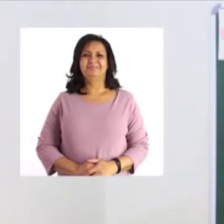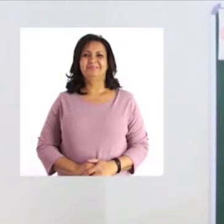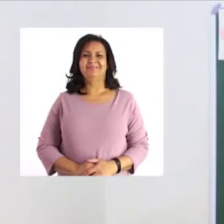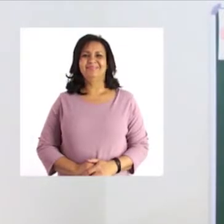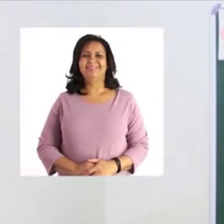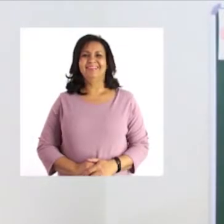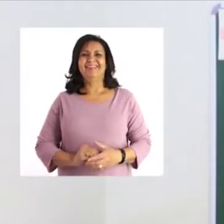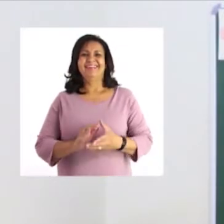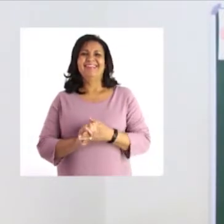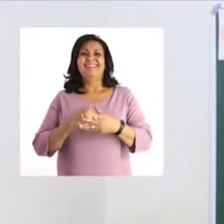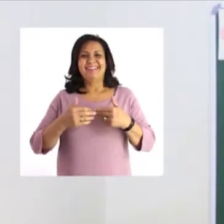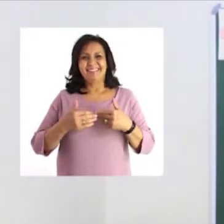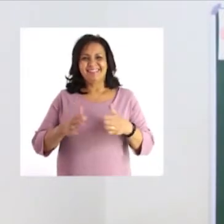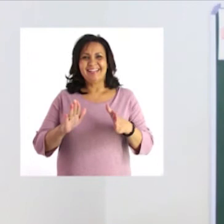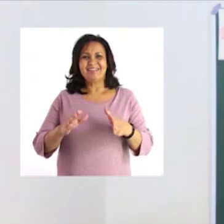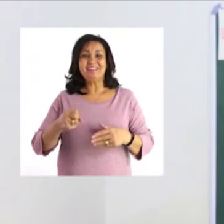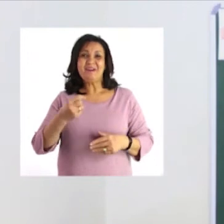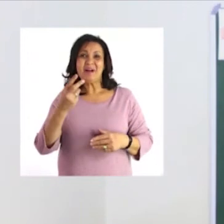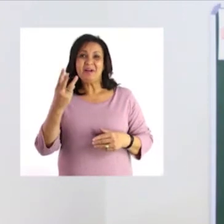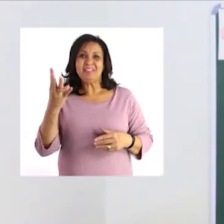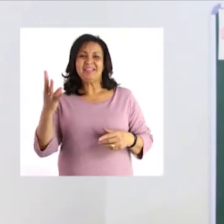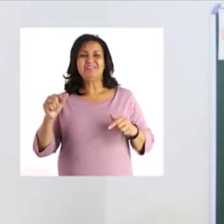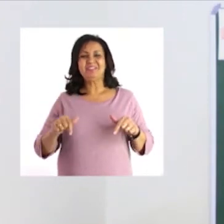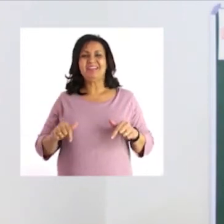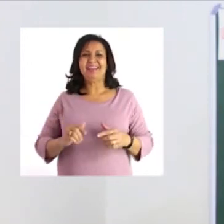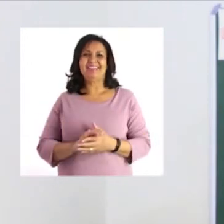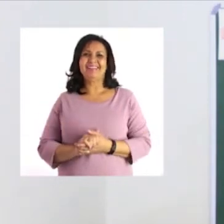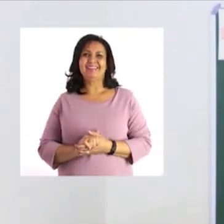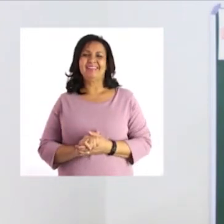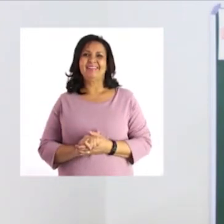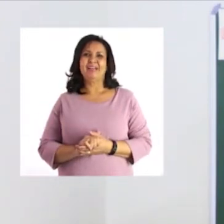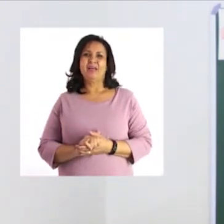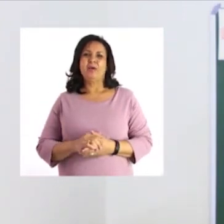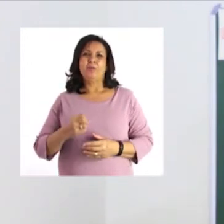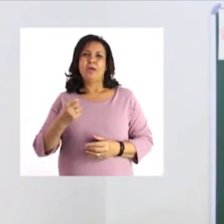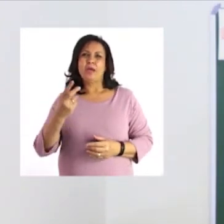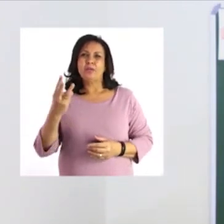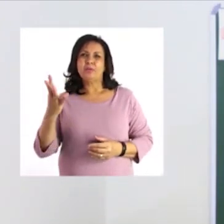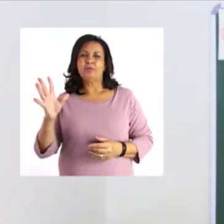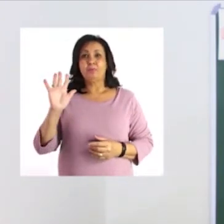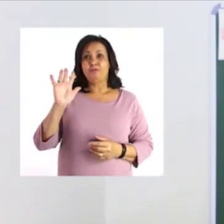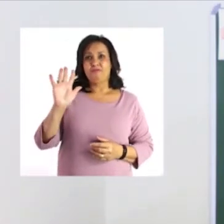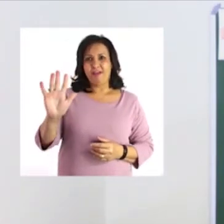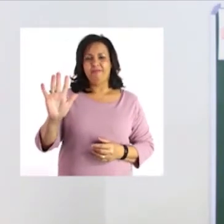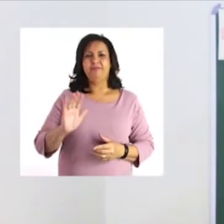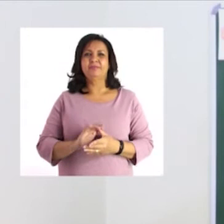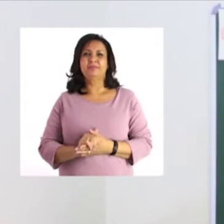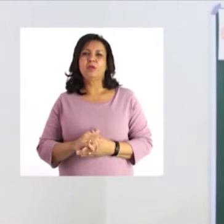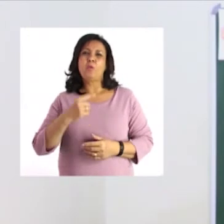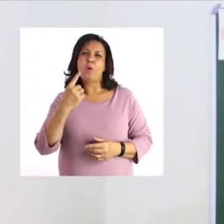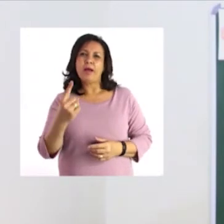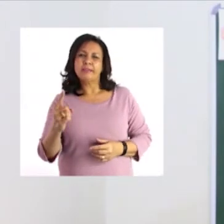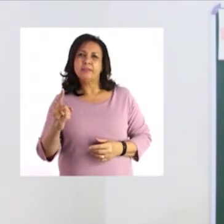Well, friends, let's start with our counting exercise for today. We are going to count up to 5.